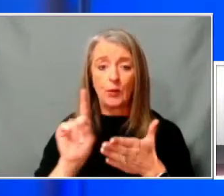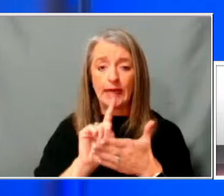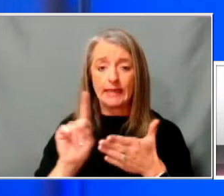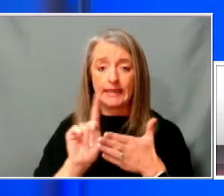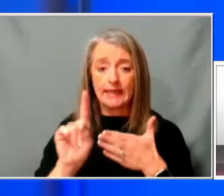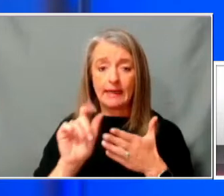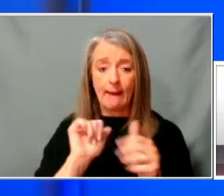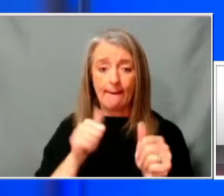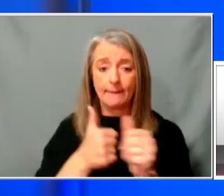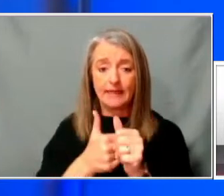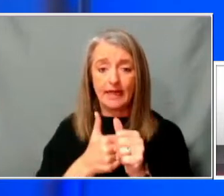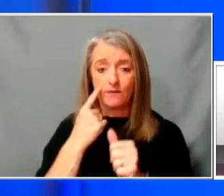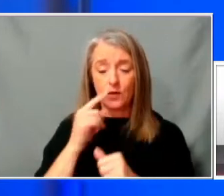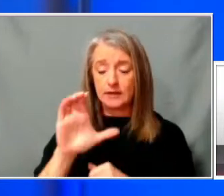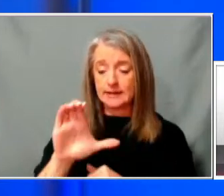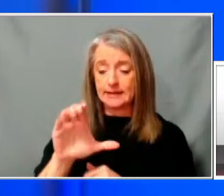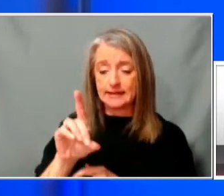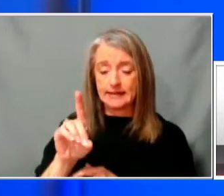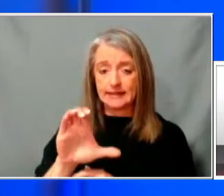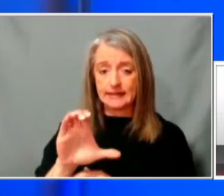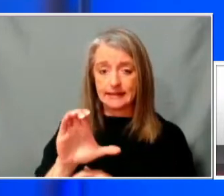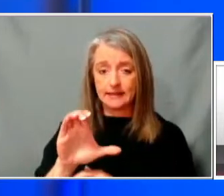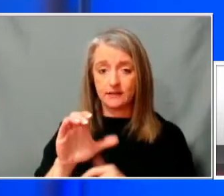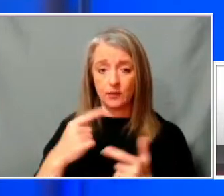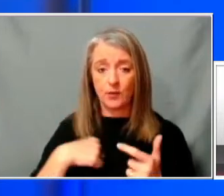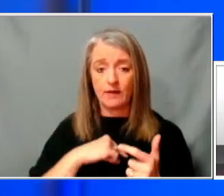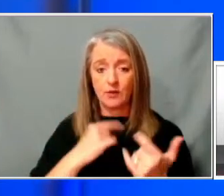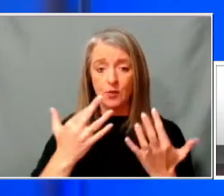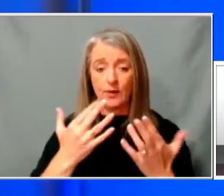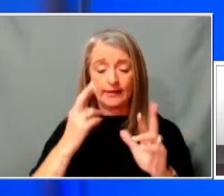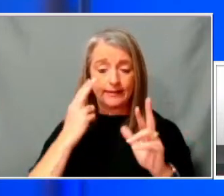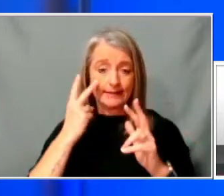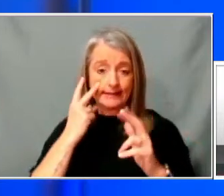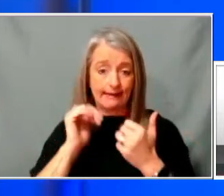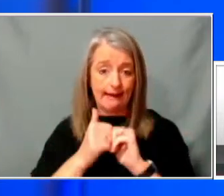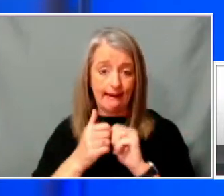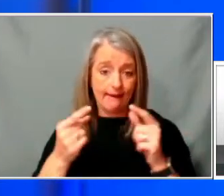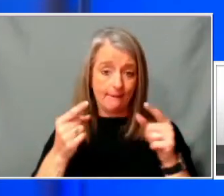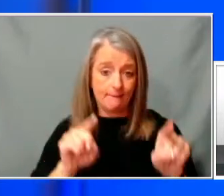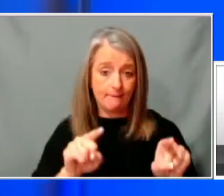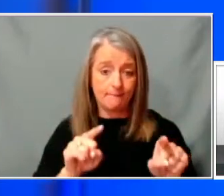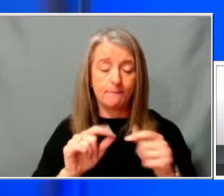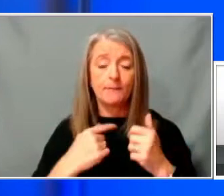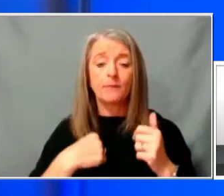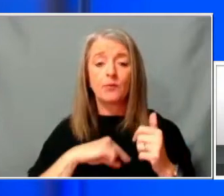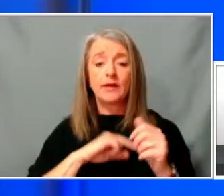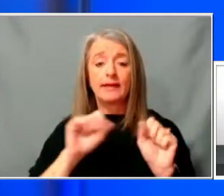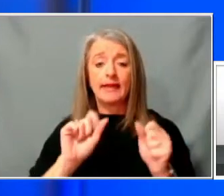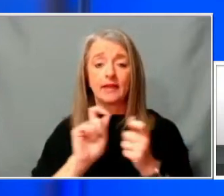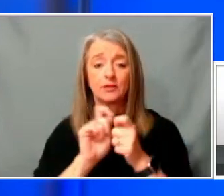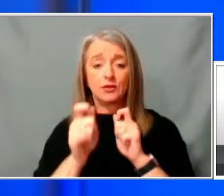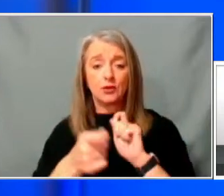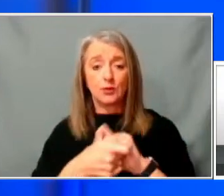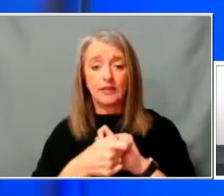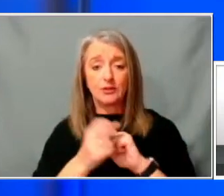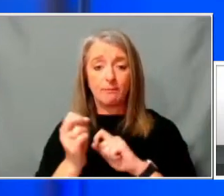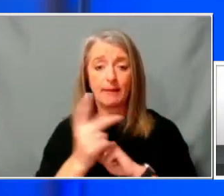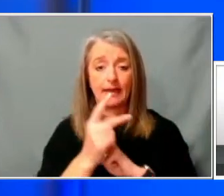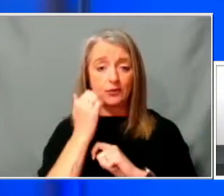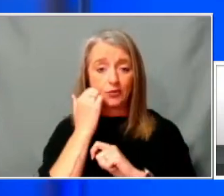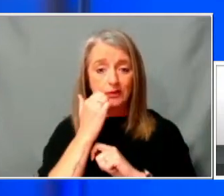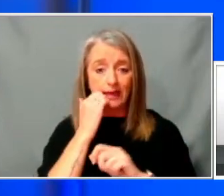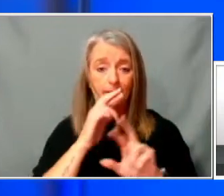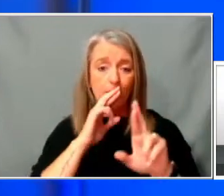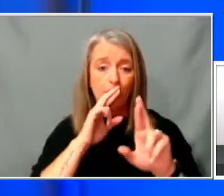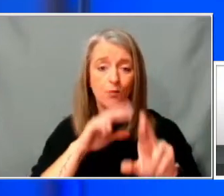So I think we just have to wait and see how it's actually going to be. And again, they can always switch back to daily if